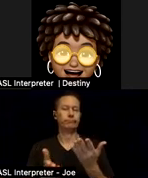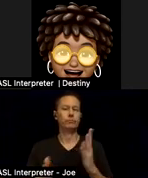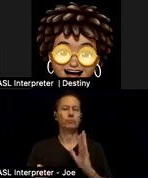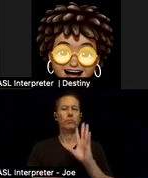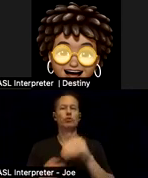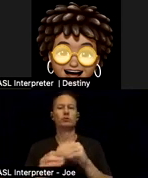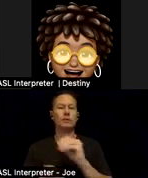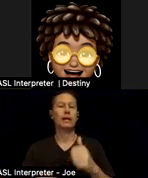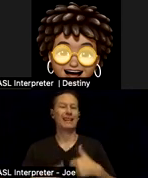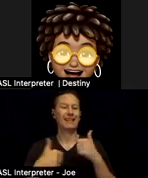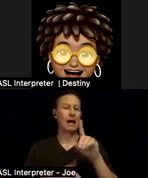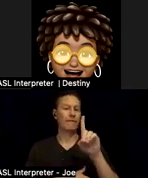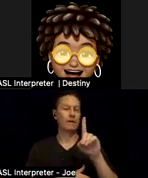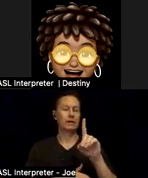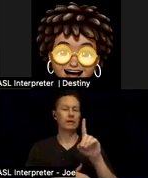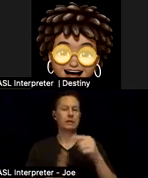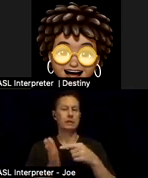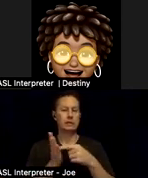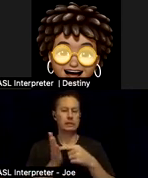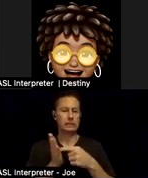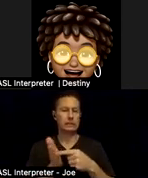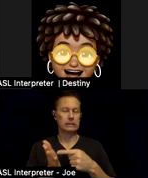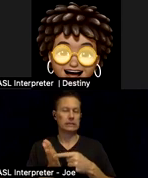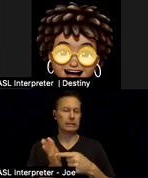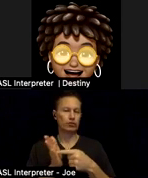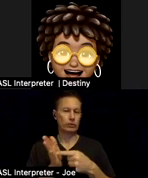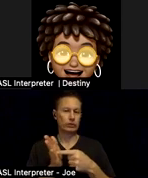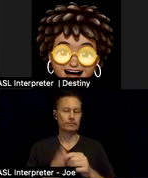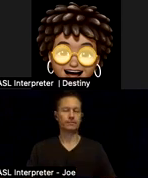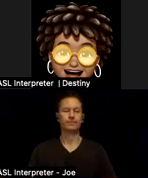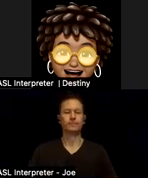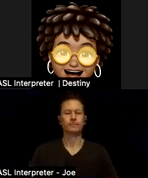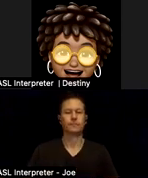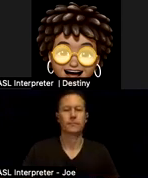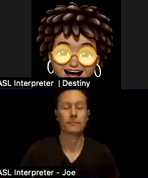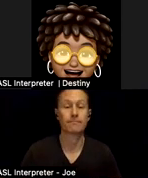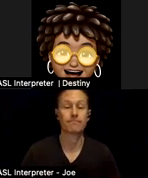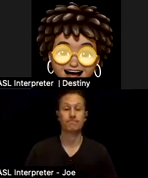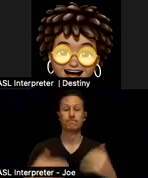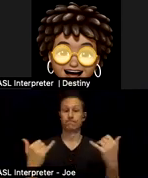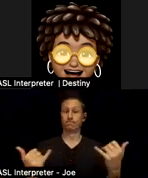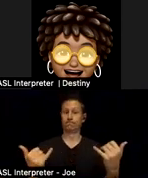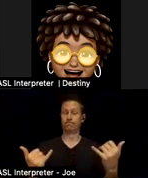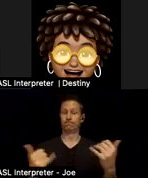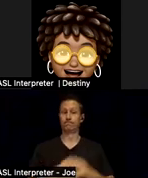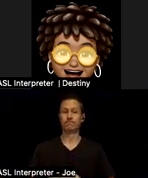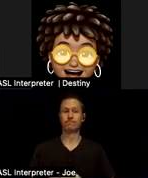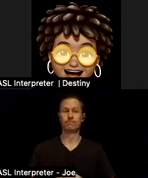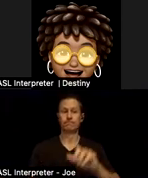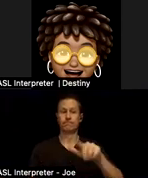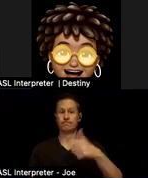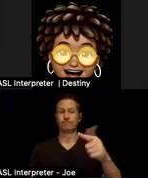live demos. We have the video of those demos. So with that, I will turn over